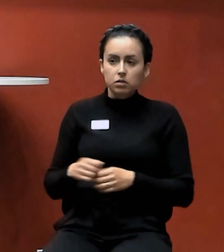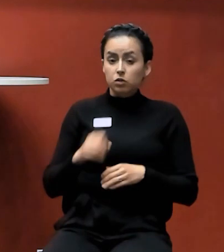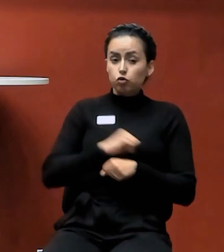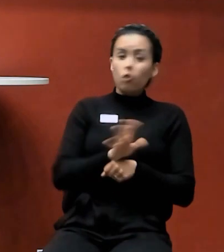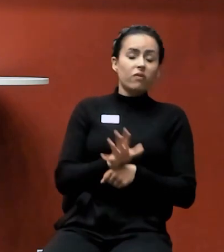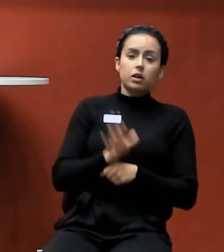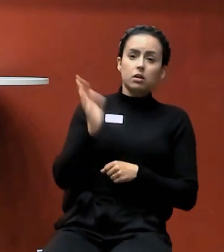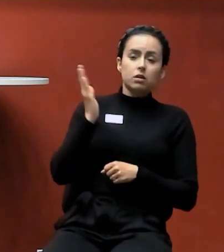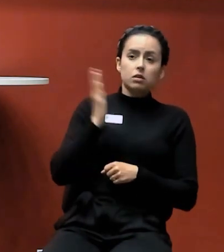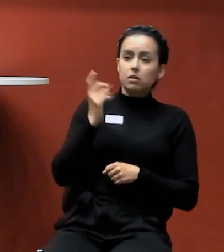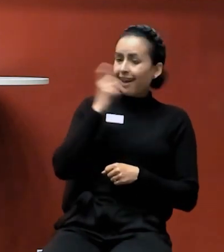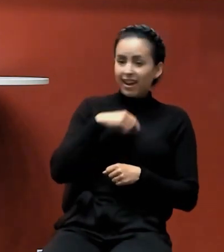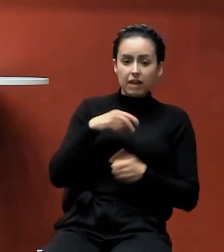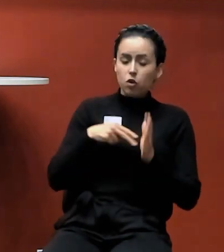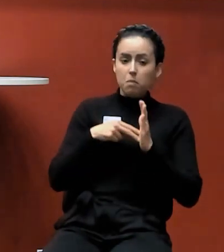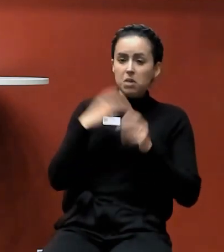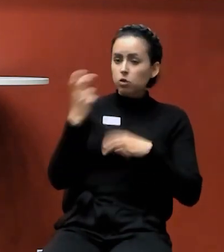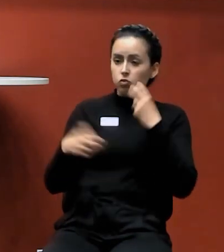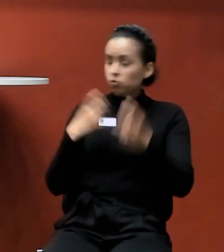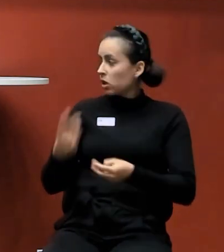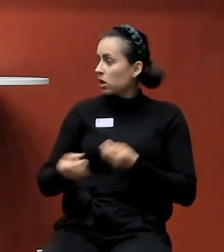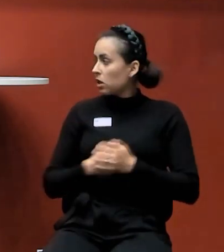traveling, and no one knows me in my country.